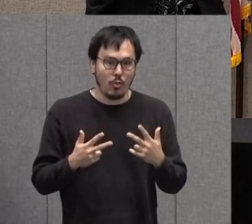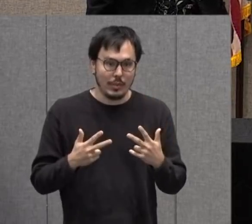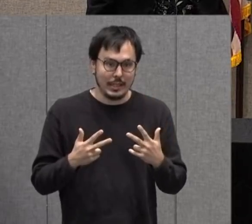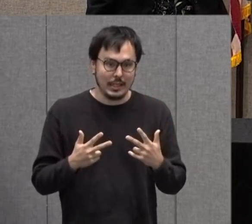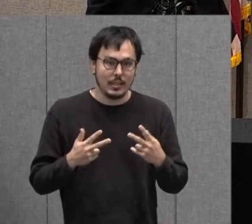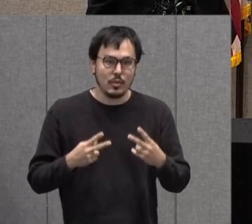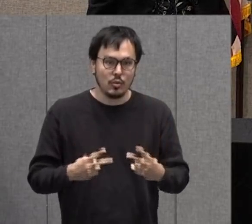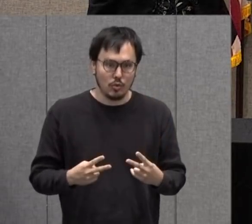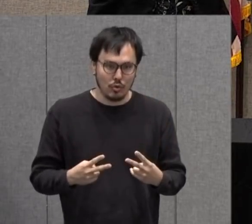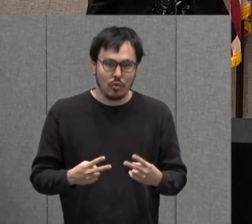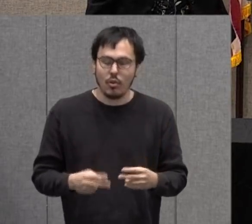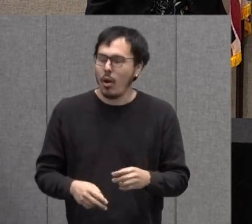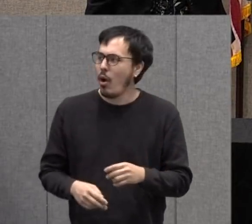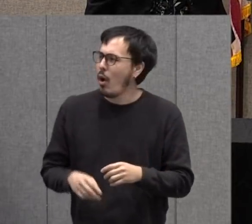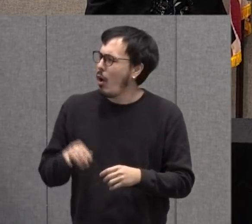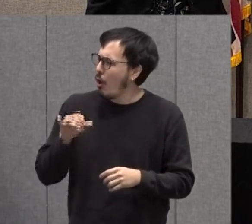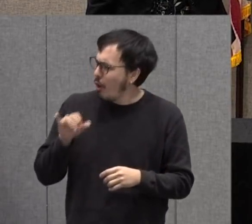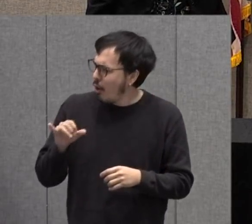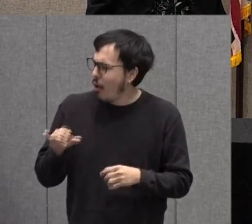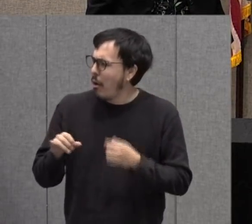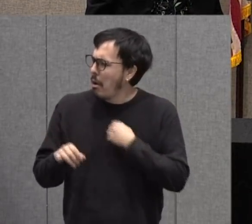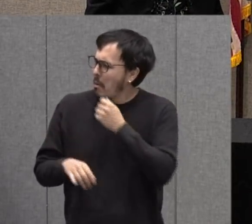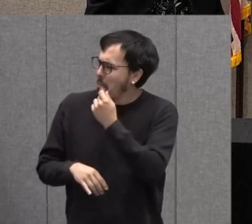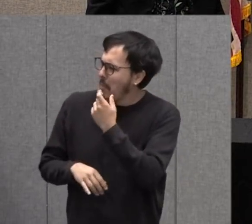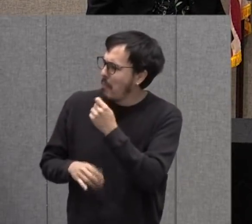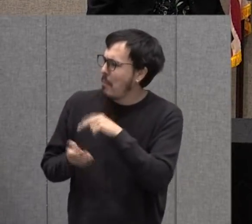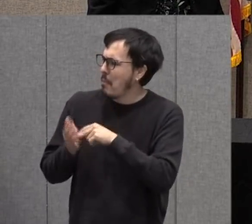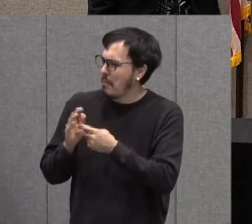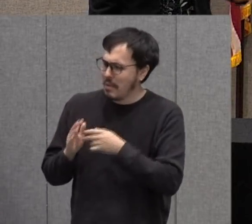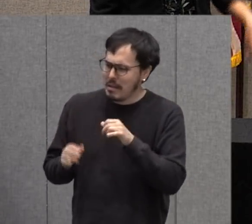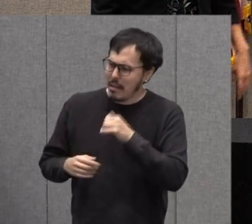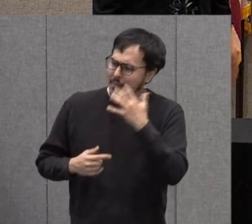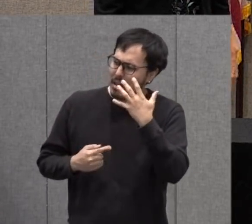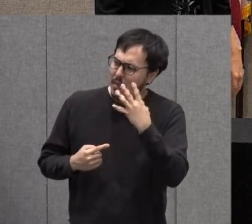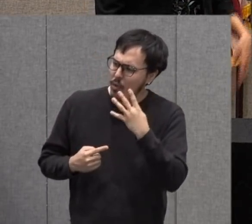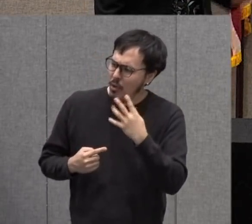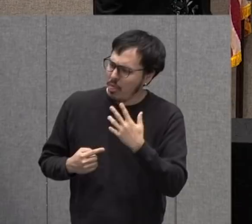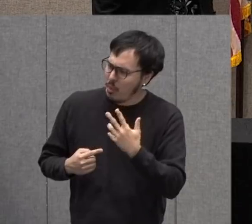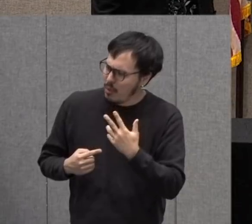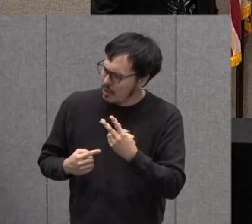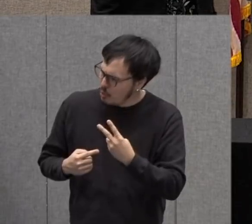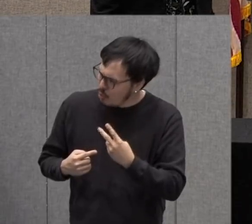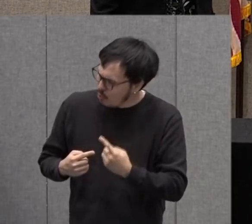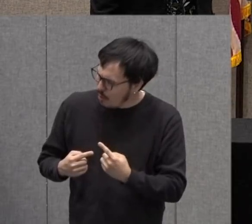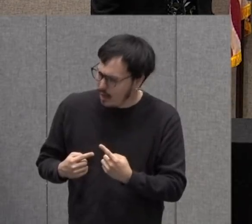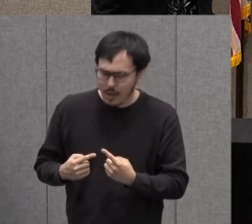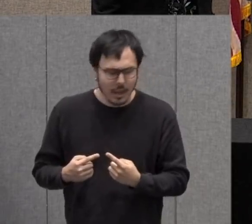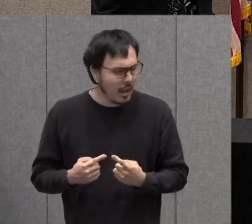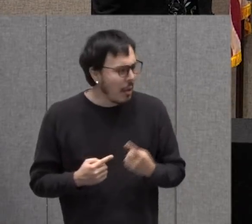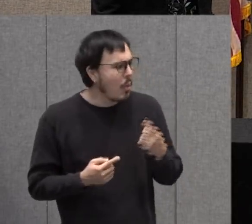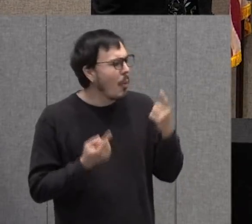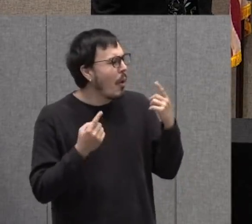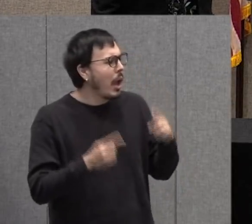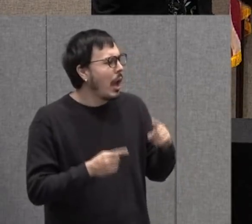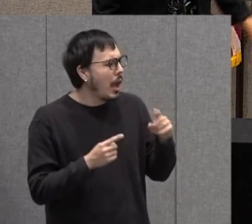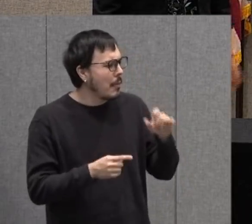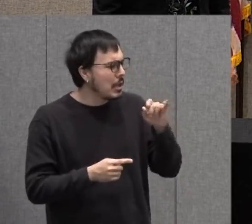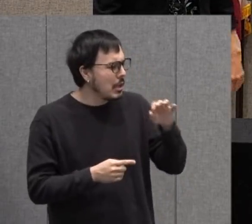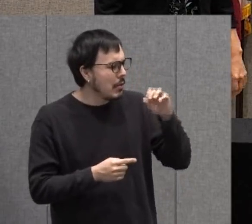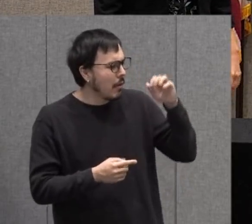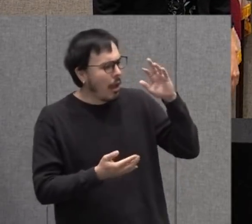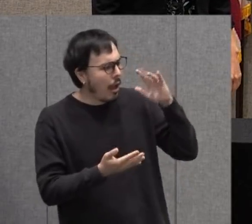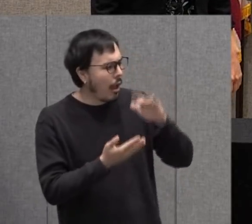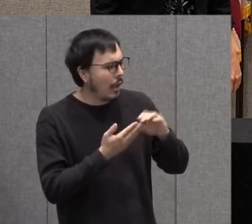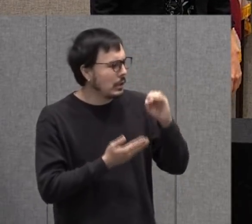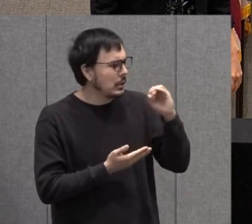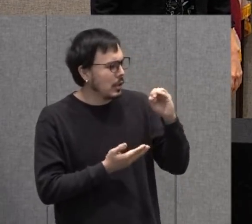5, 4, 3, 2, 1, like that? Exactly. And what do you do whenever there's no more, when you're at 0? It will